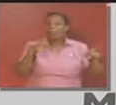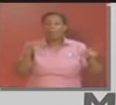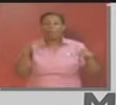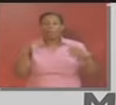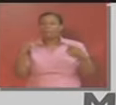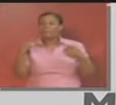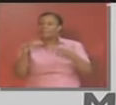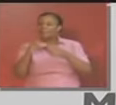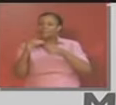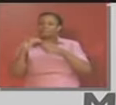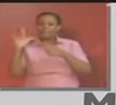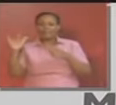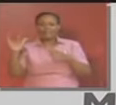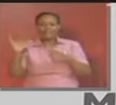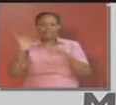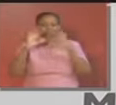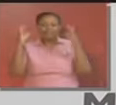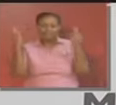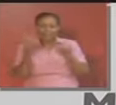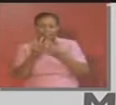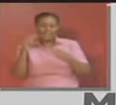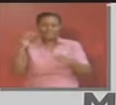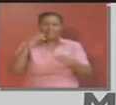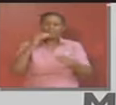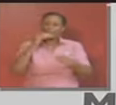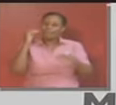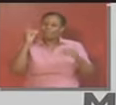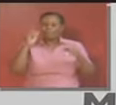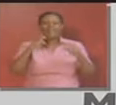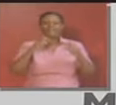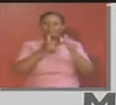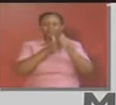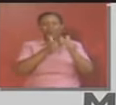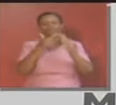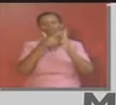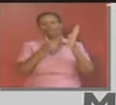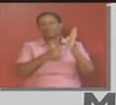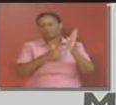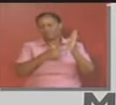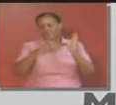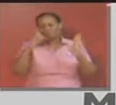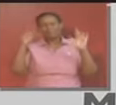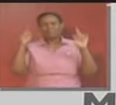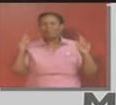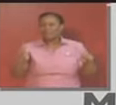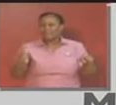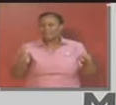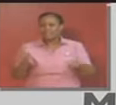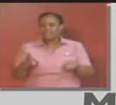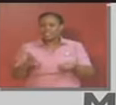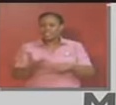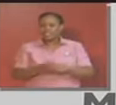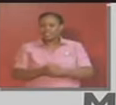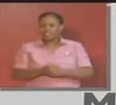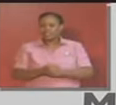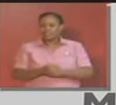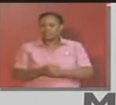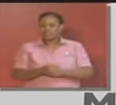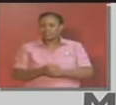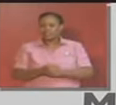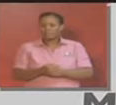we have to continue to follow all of the guidelines. And we go now to the question and answer